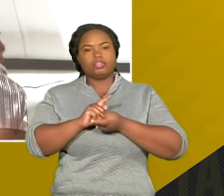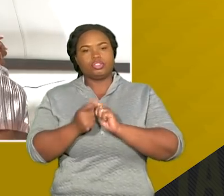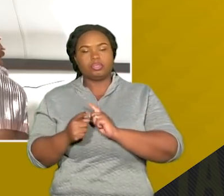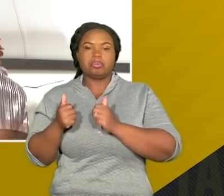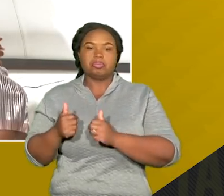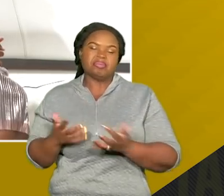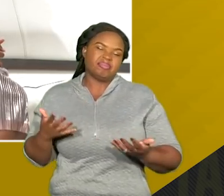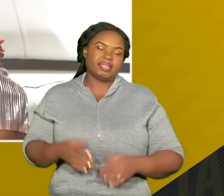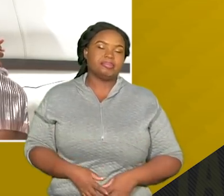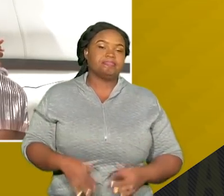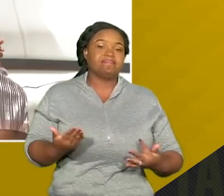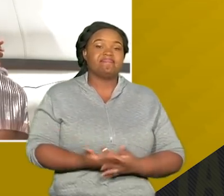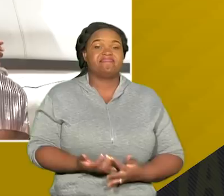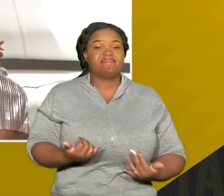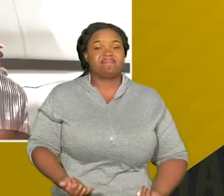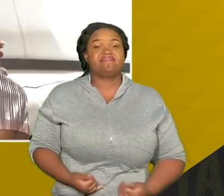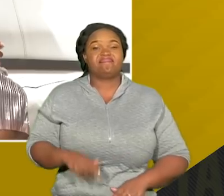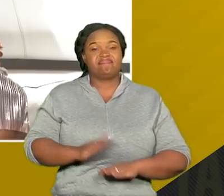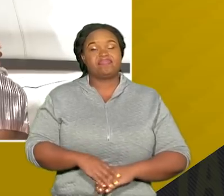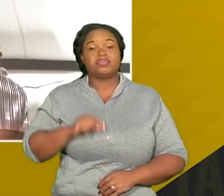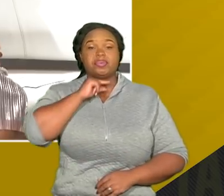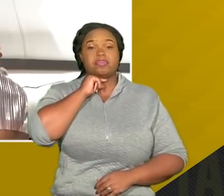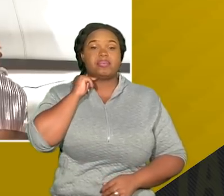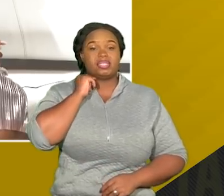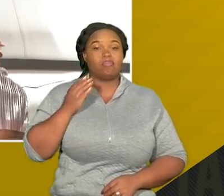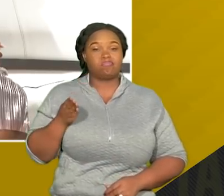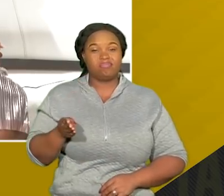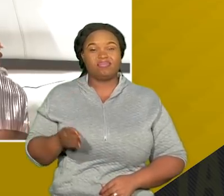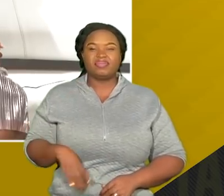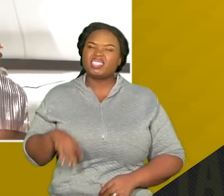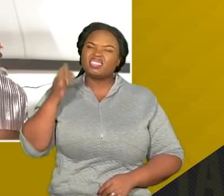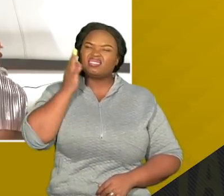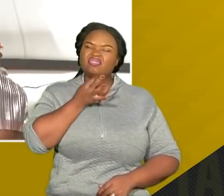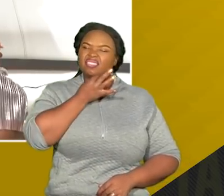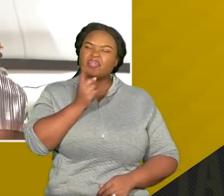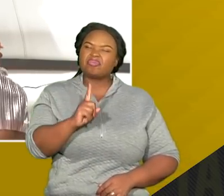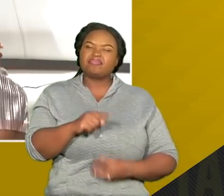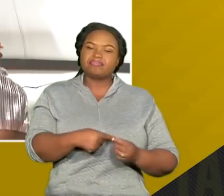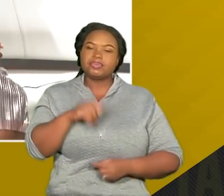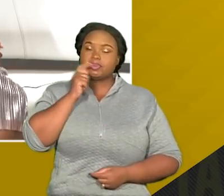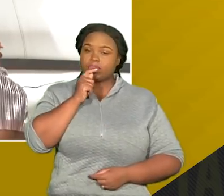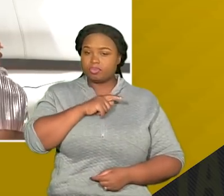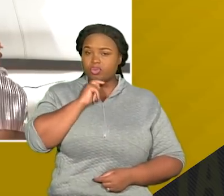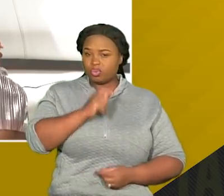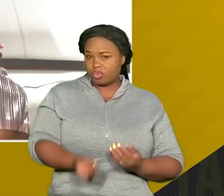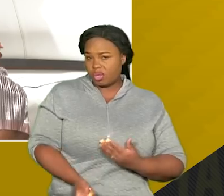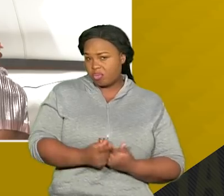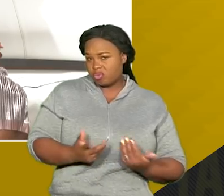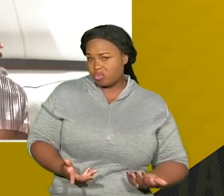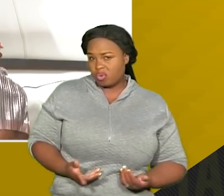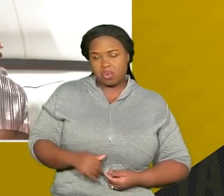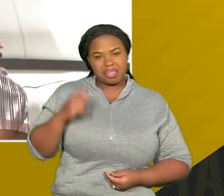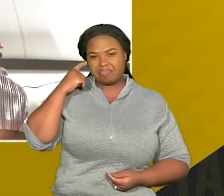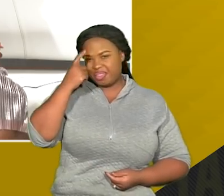bese separate njengamanje masibuya sizobe sizwa na ku pastor as well ukuthi bakuthatha kanjani bona lento yobuthakathi into abakholelwa kuyona noma abathi cha